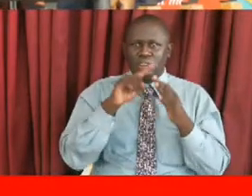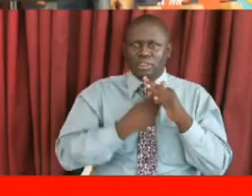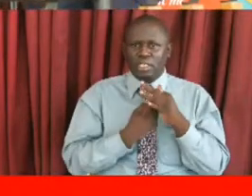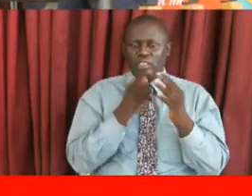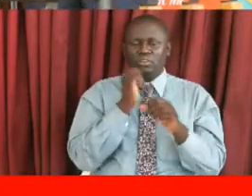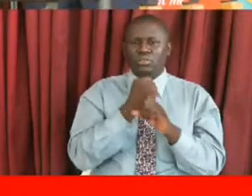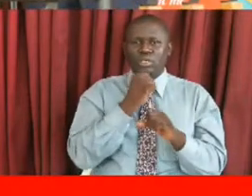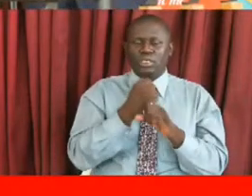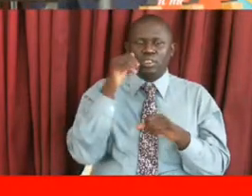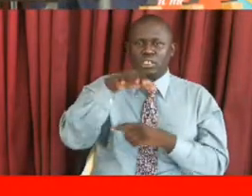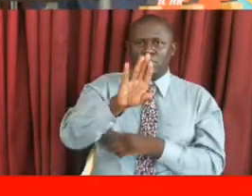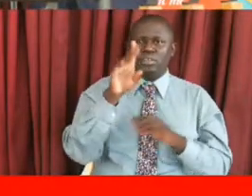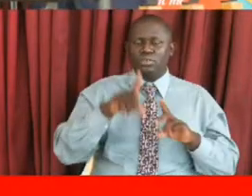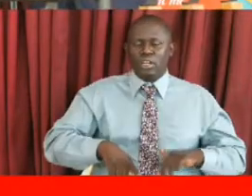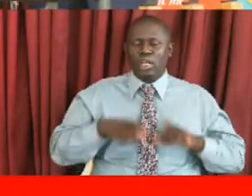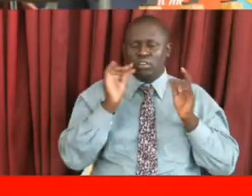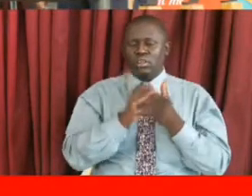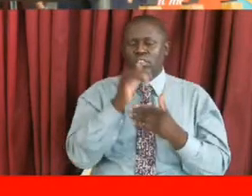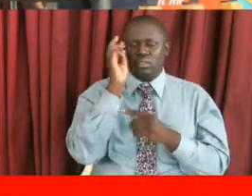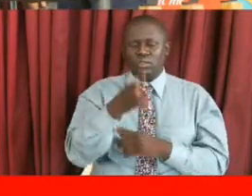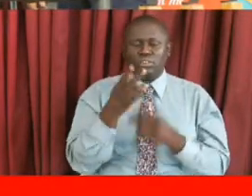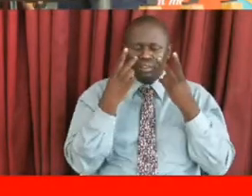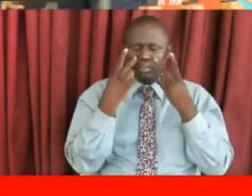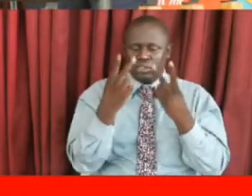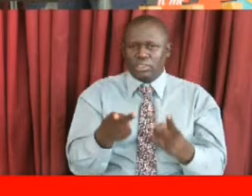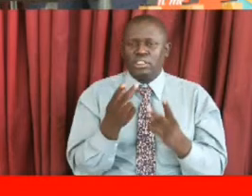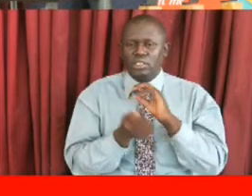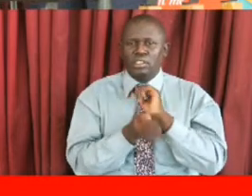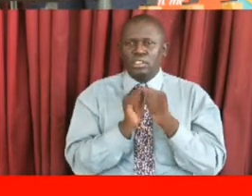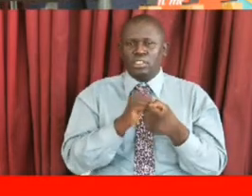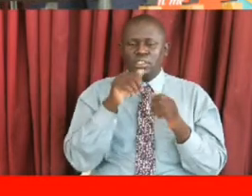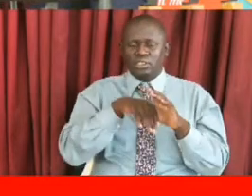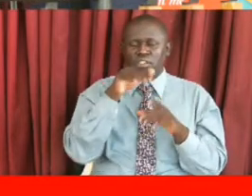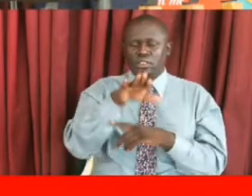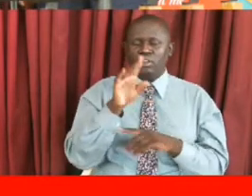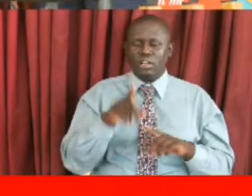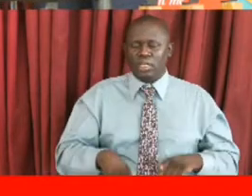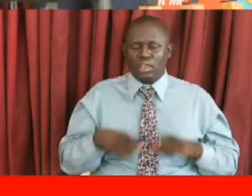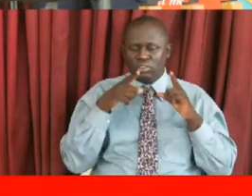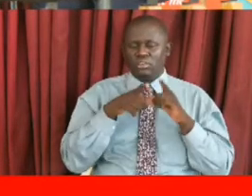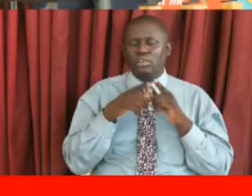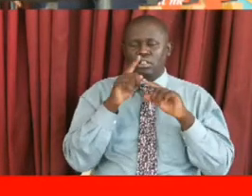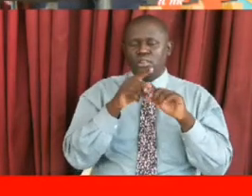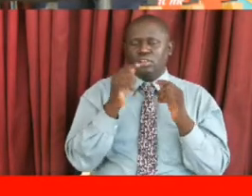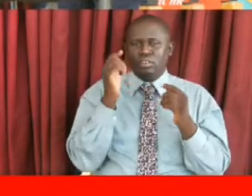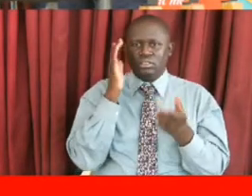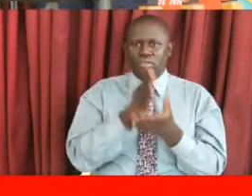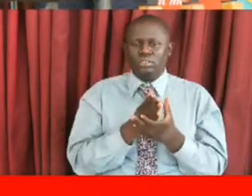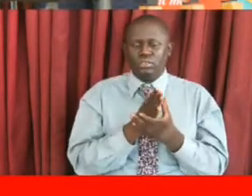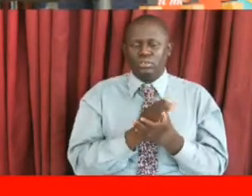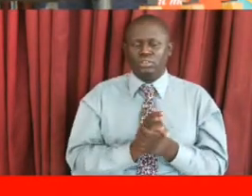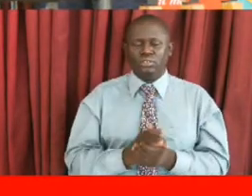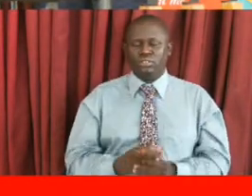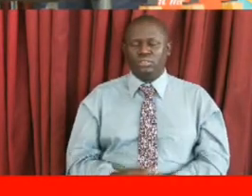life that you will see changes in your life that you see miracles in your